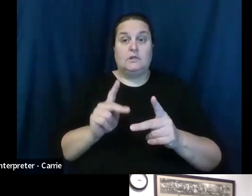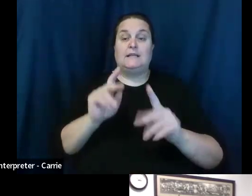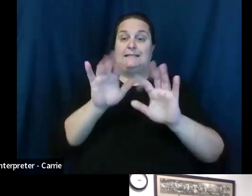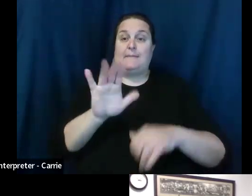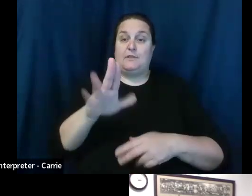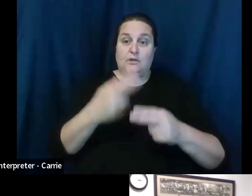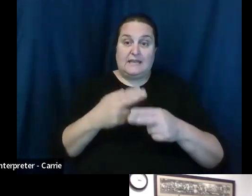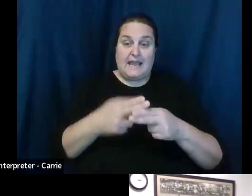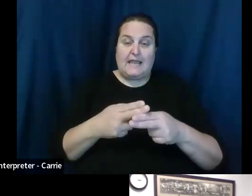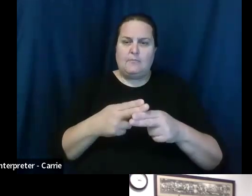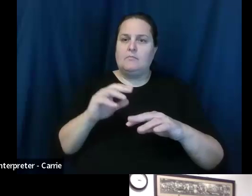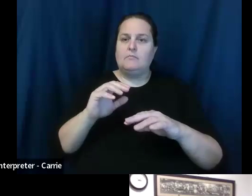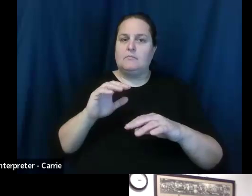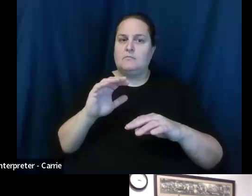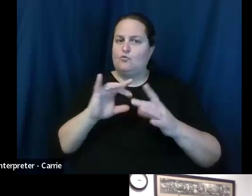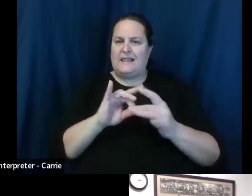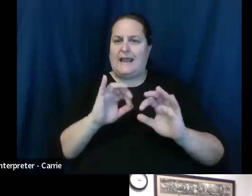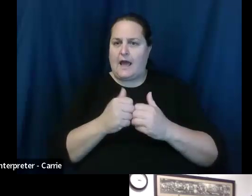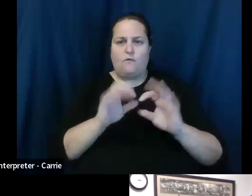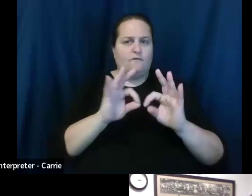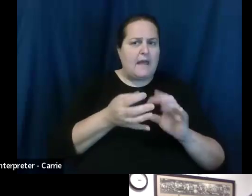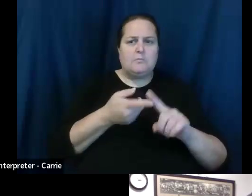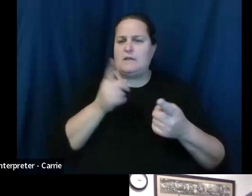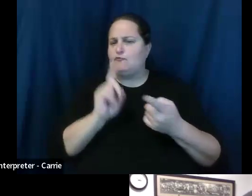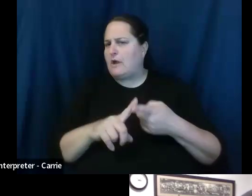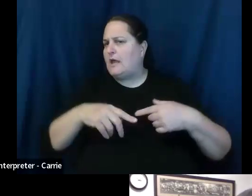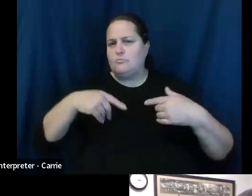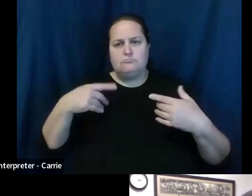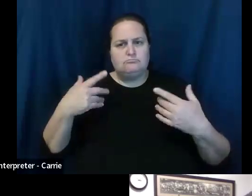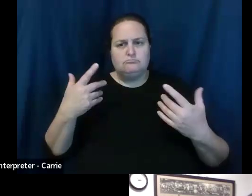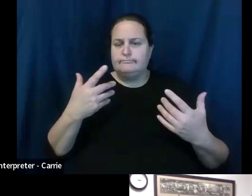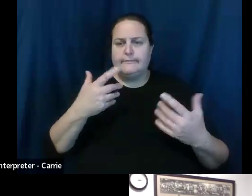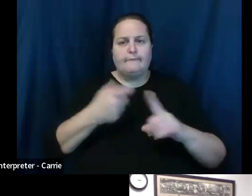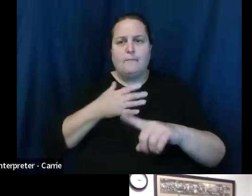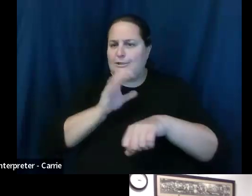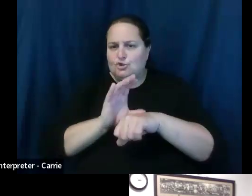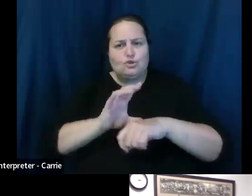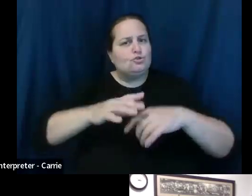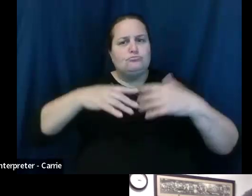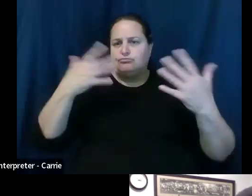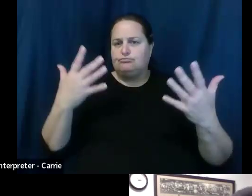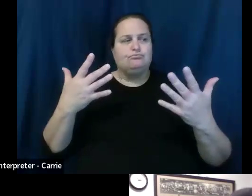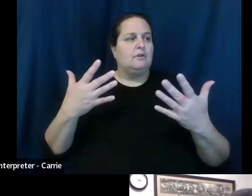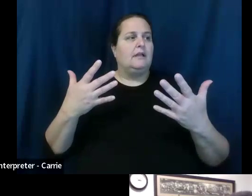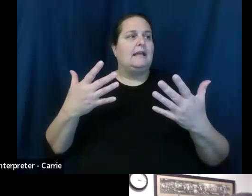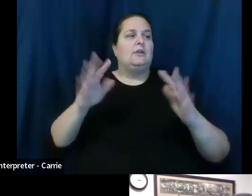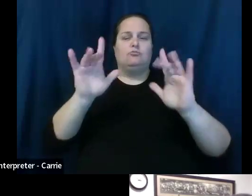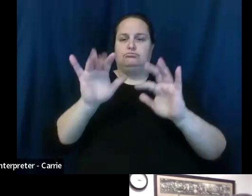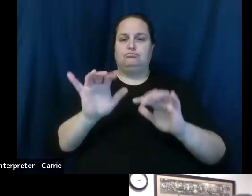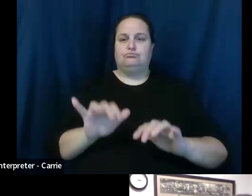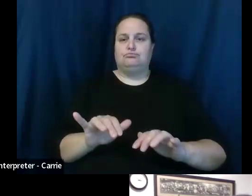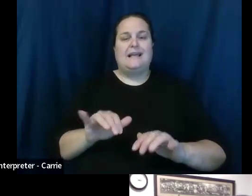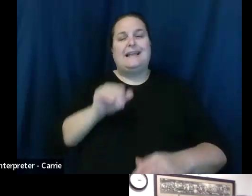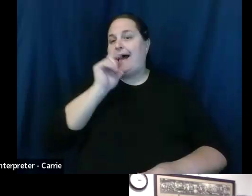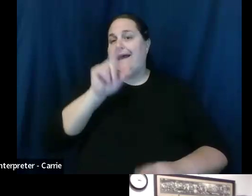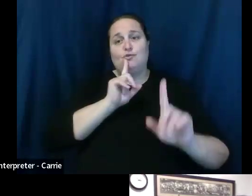different contact information things here: phone, email, address. You can put in as much or as little information as you want.